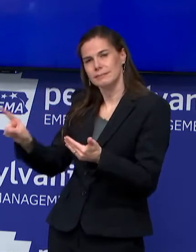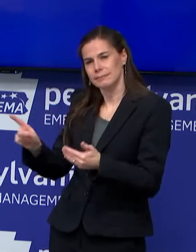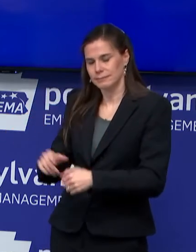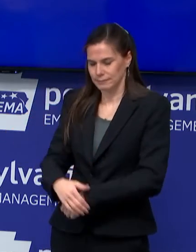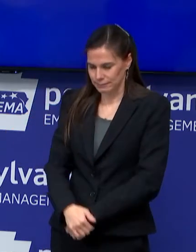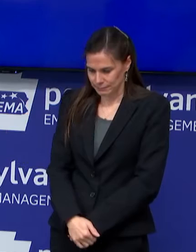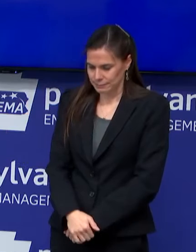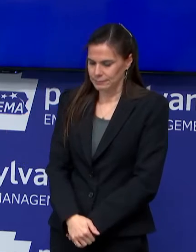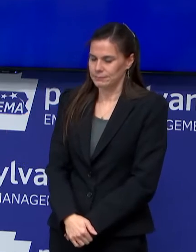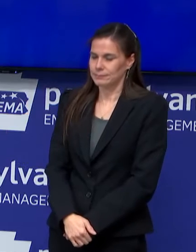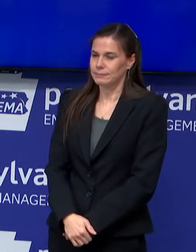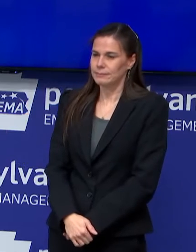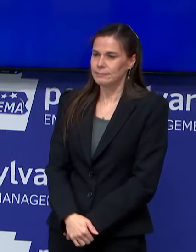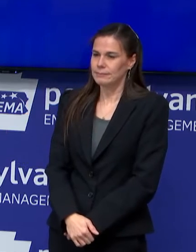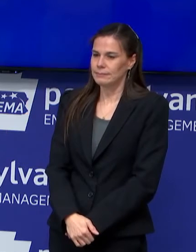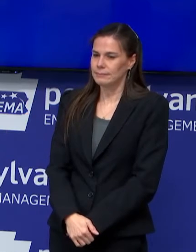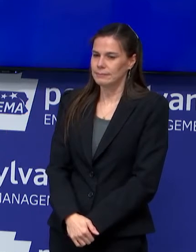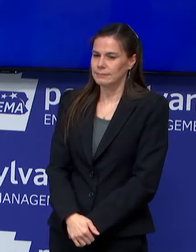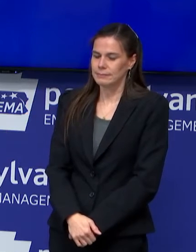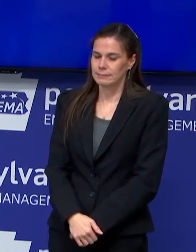unmute.